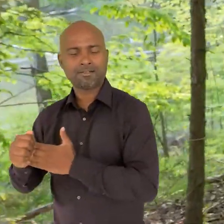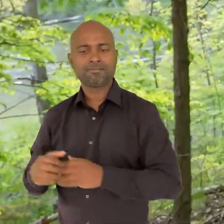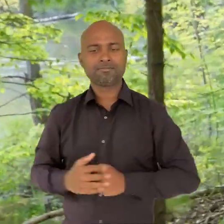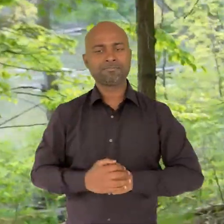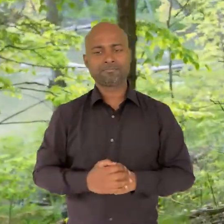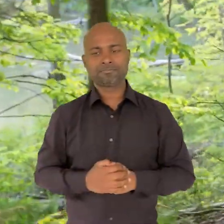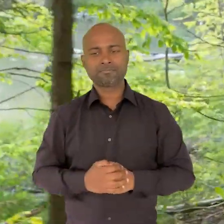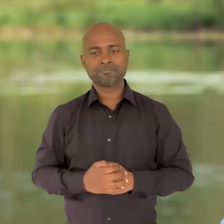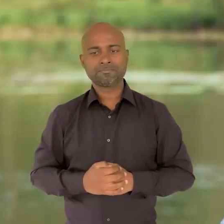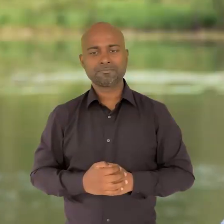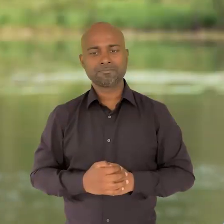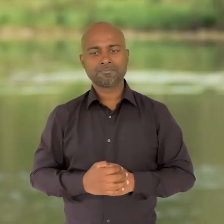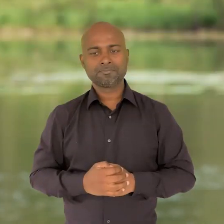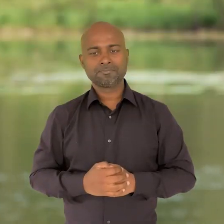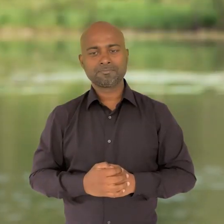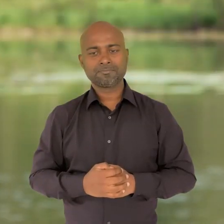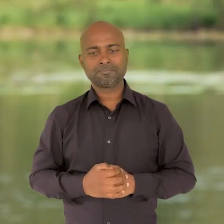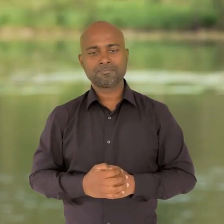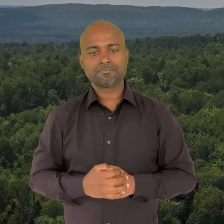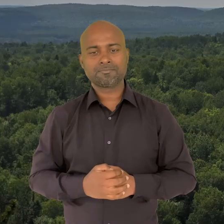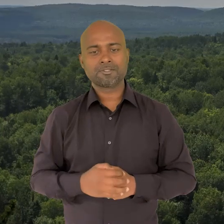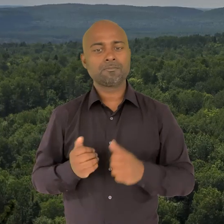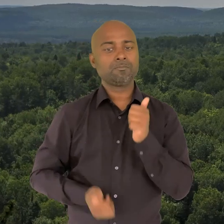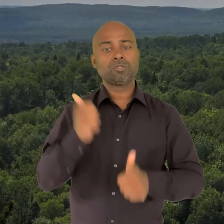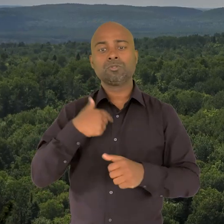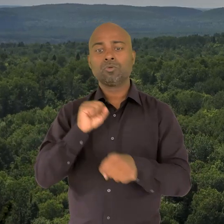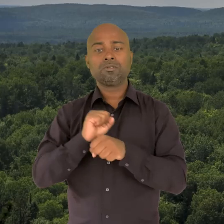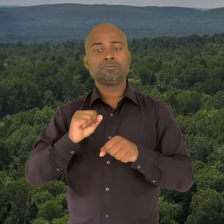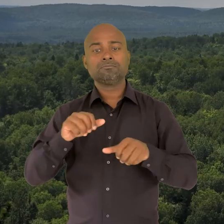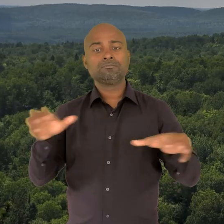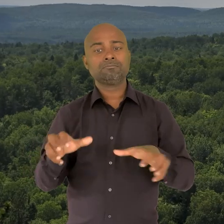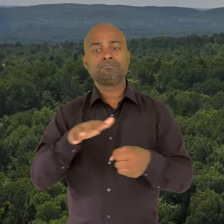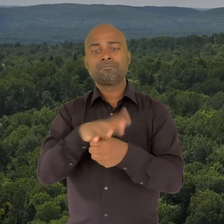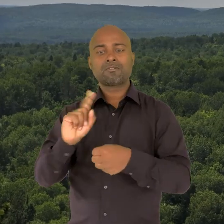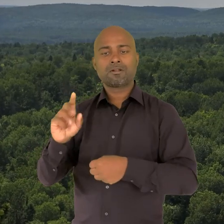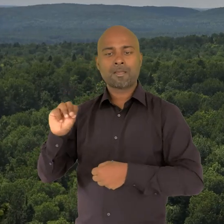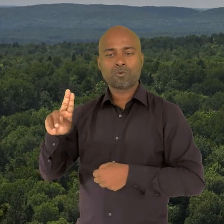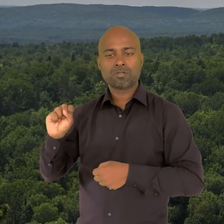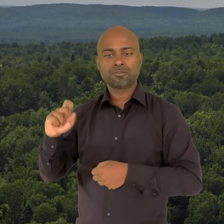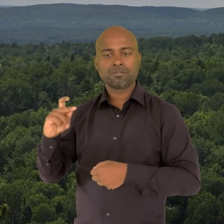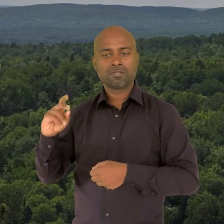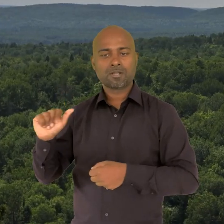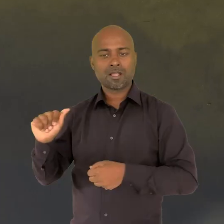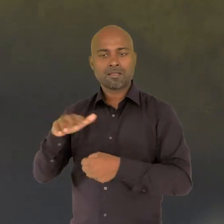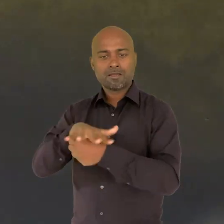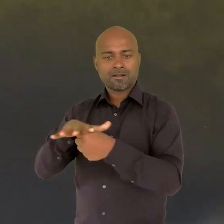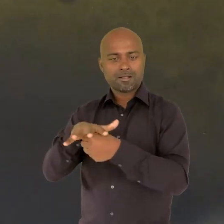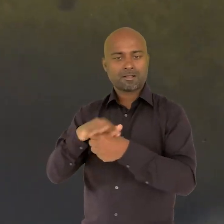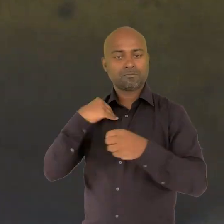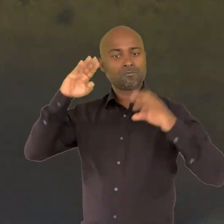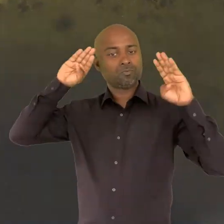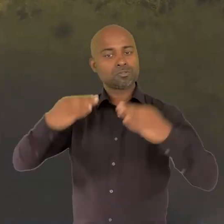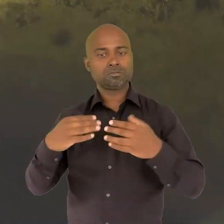organizing and leading as well. Most of our work is done in the Muskoka area.